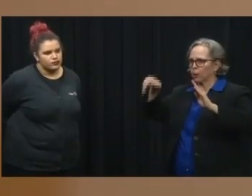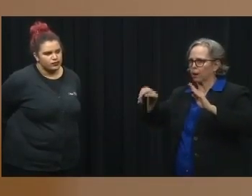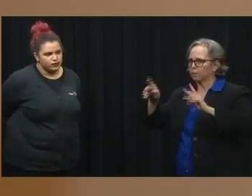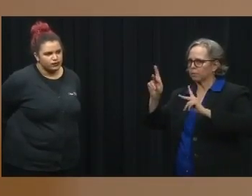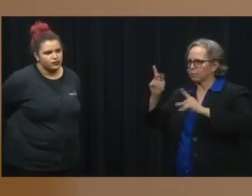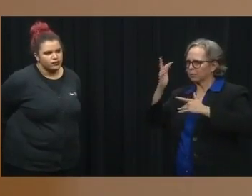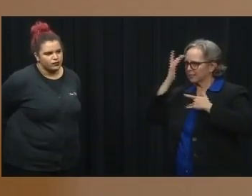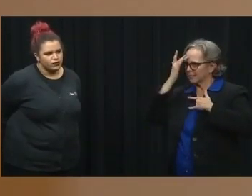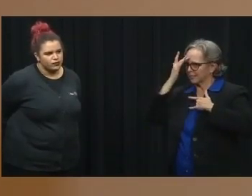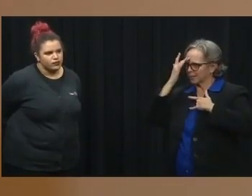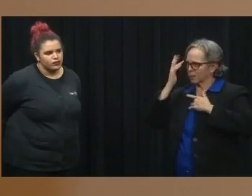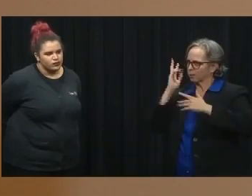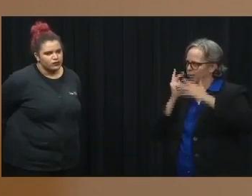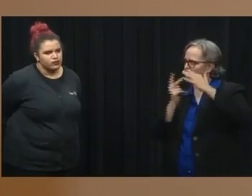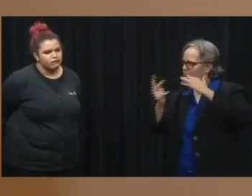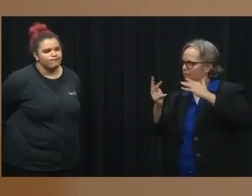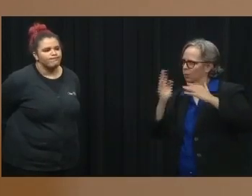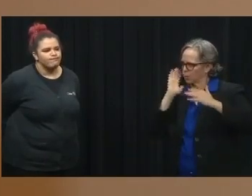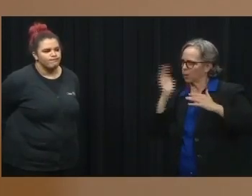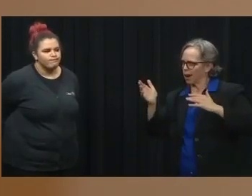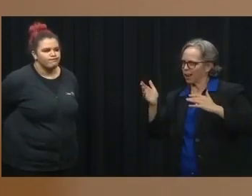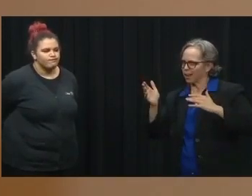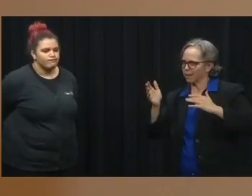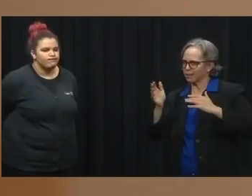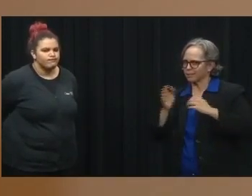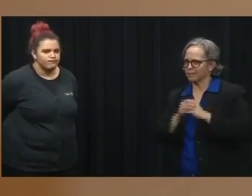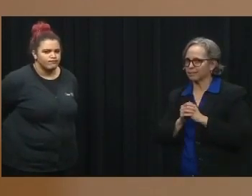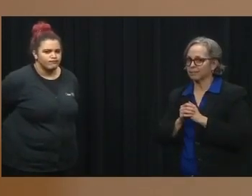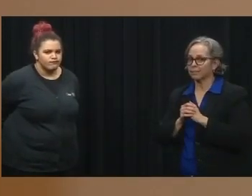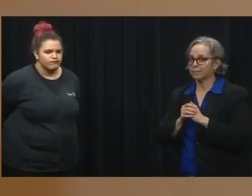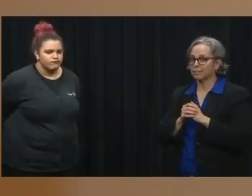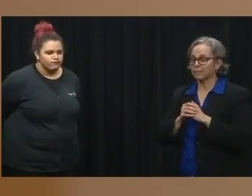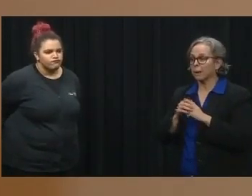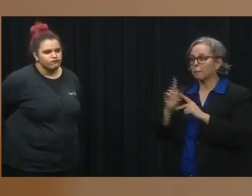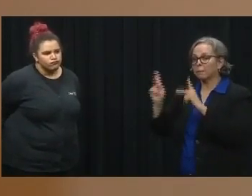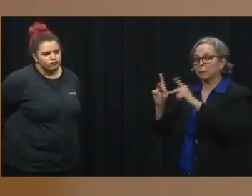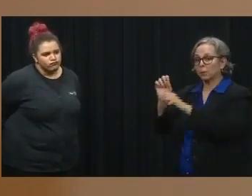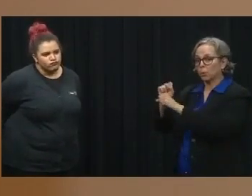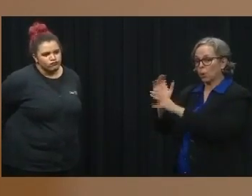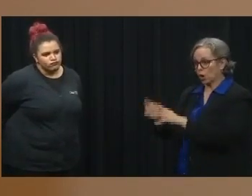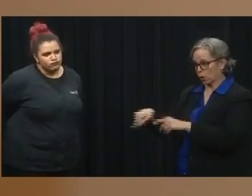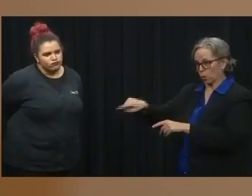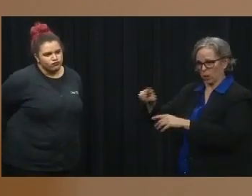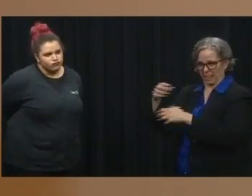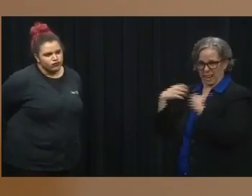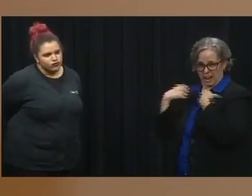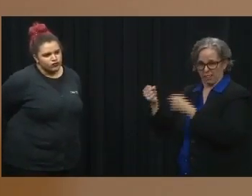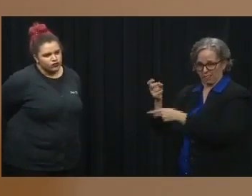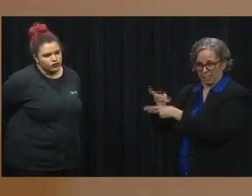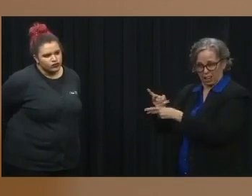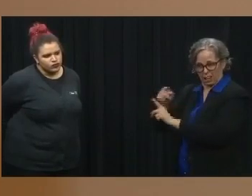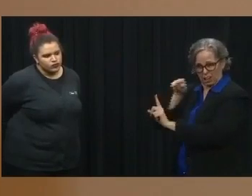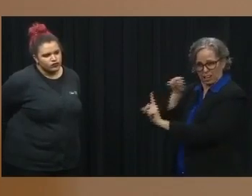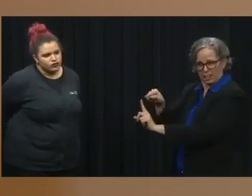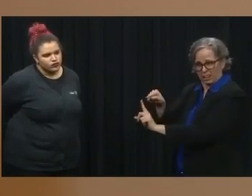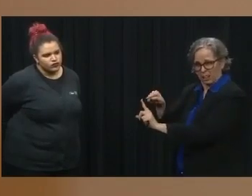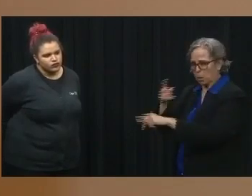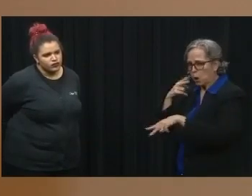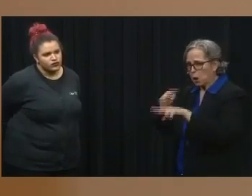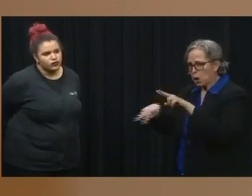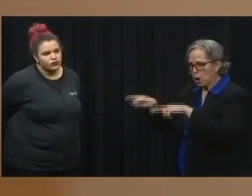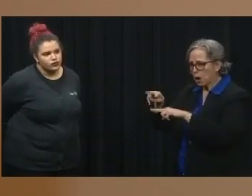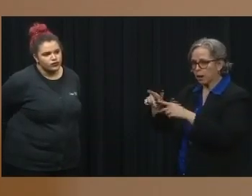then the workers, the healthcare workers, we're looking at all sorts of things from retired to